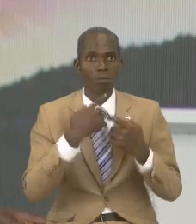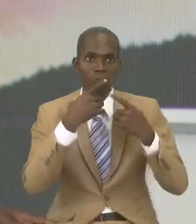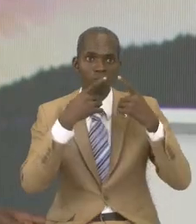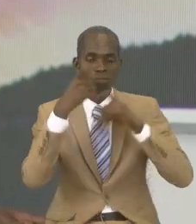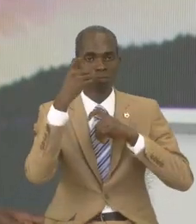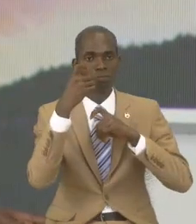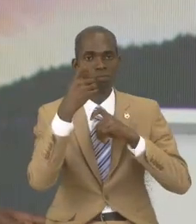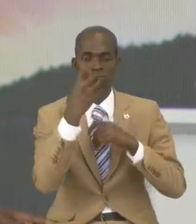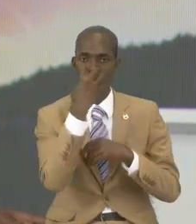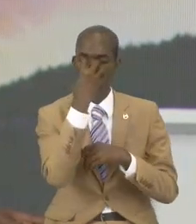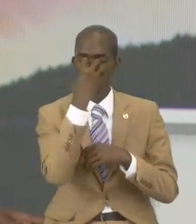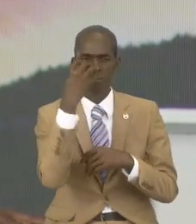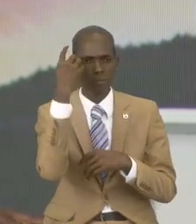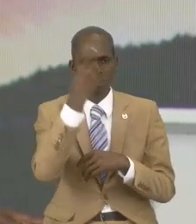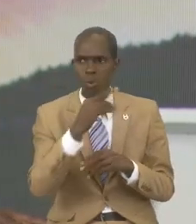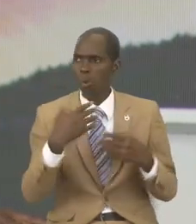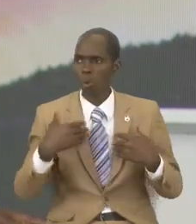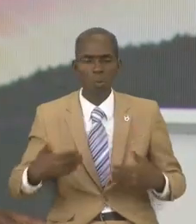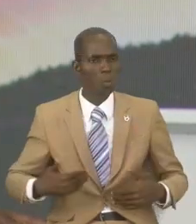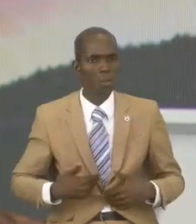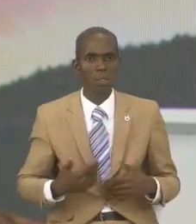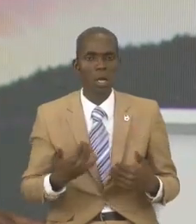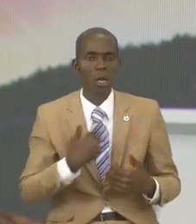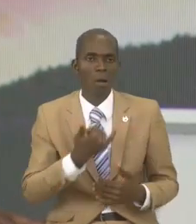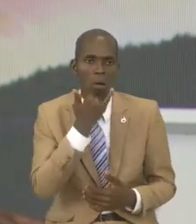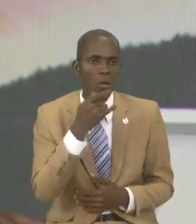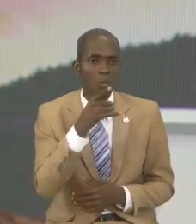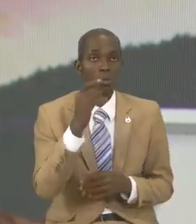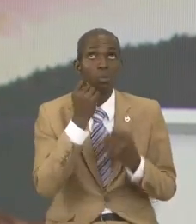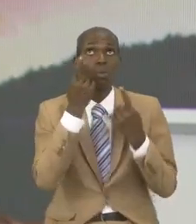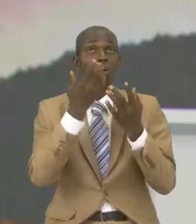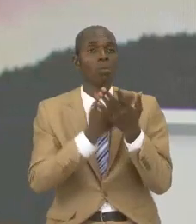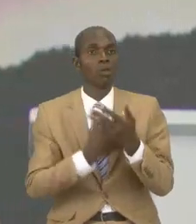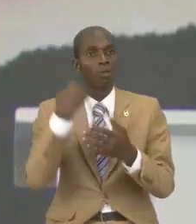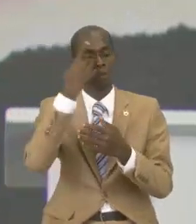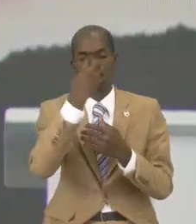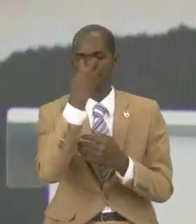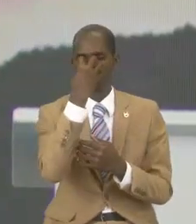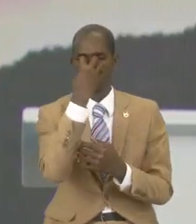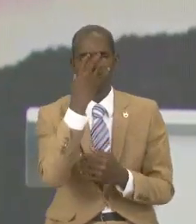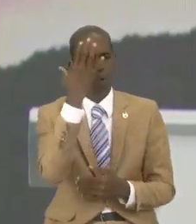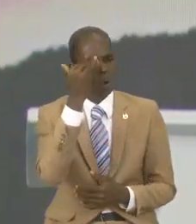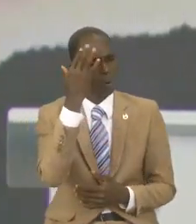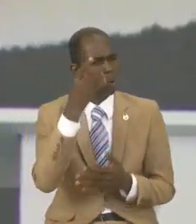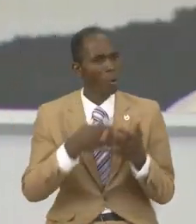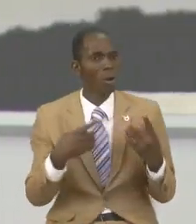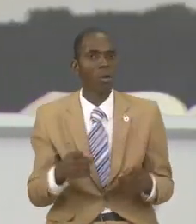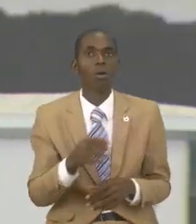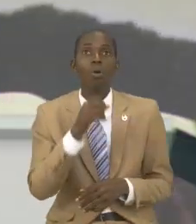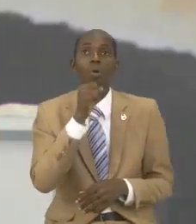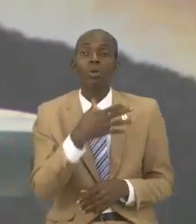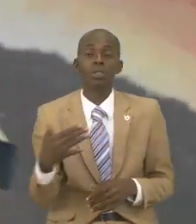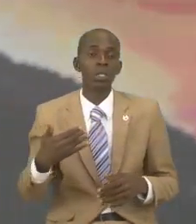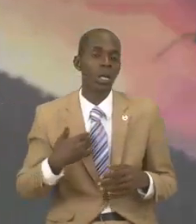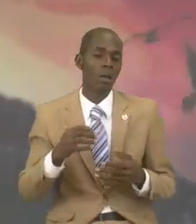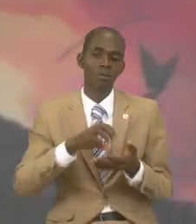has offended you. Wake up in the morning, you are angry. What's the matter? All things have passed away. Sister, what's